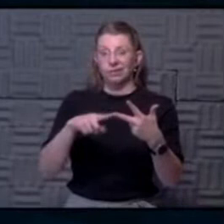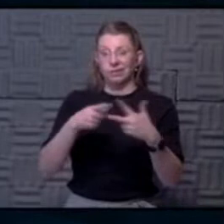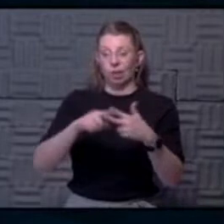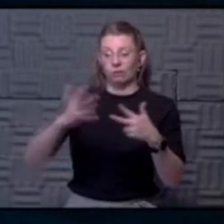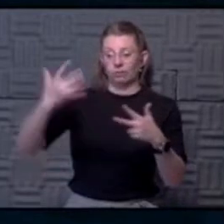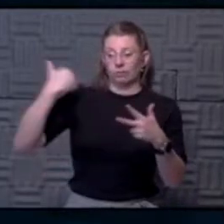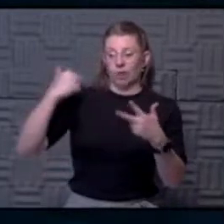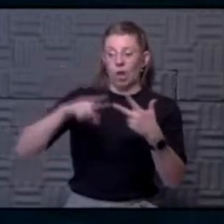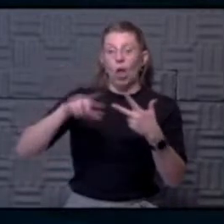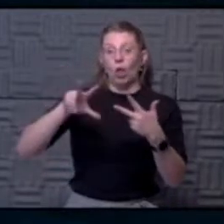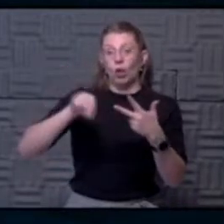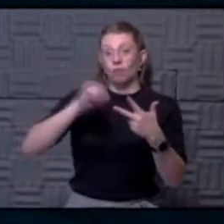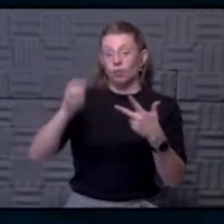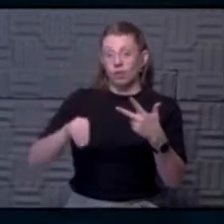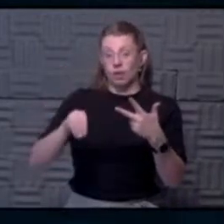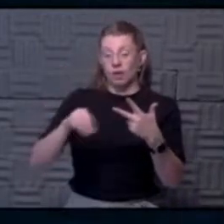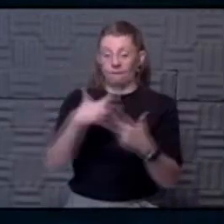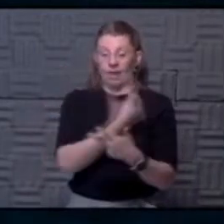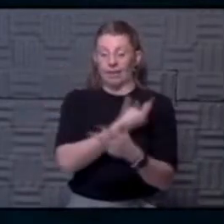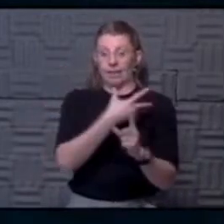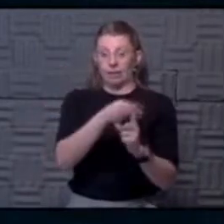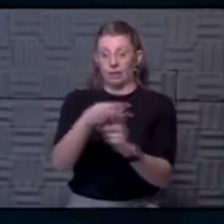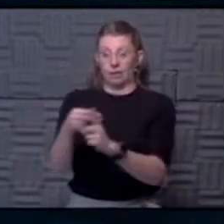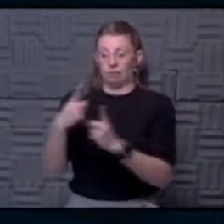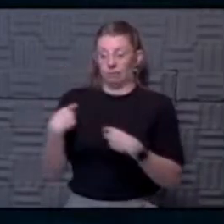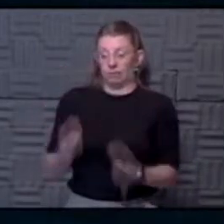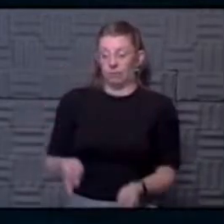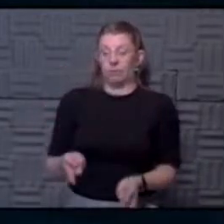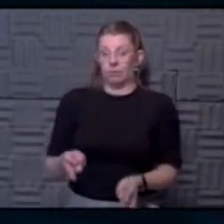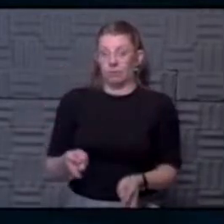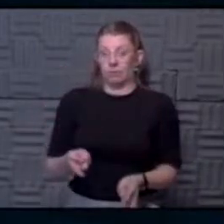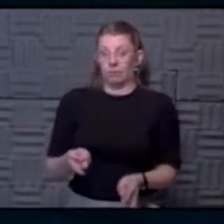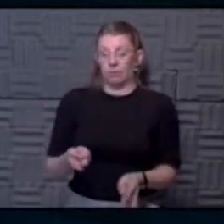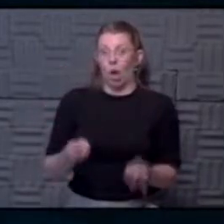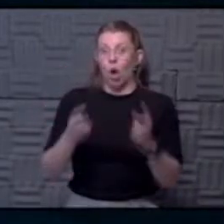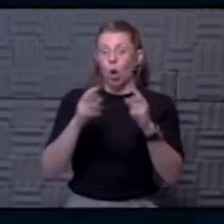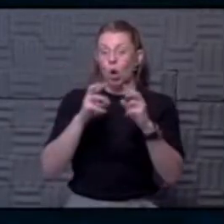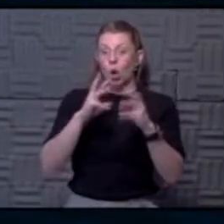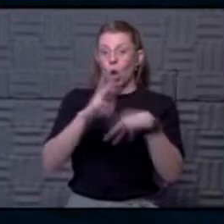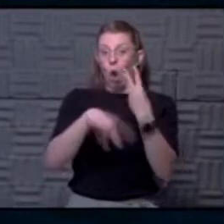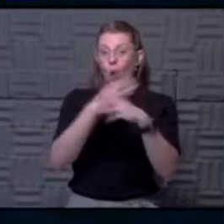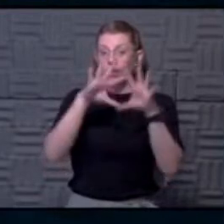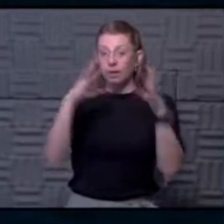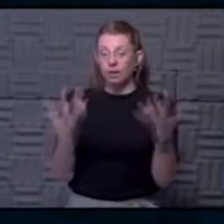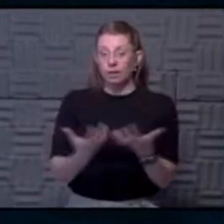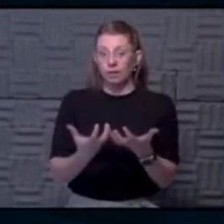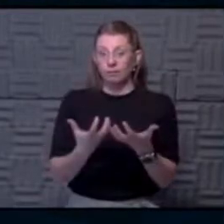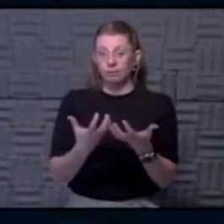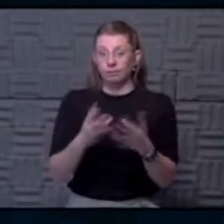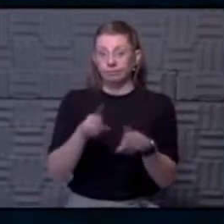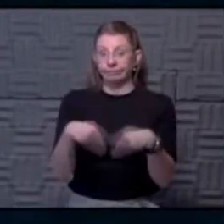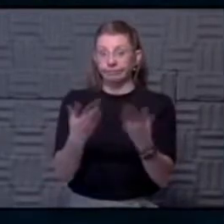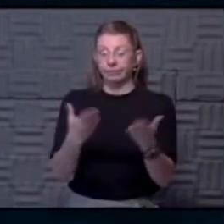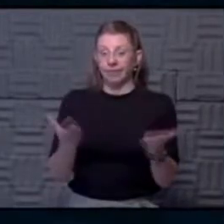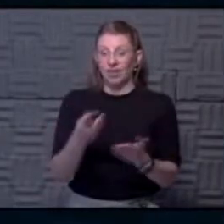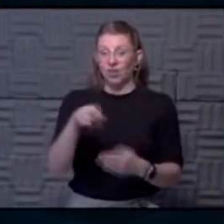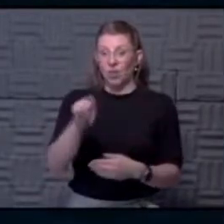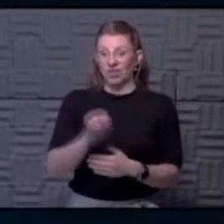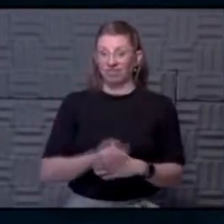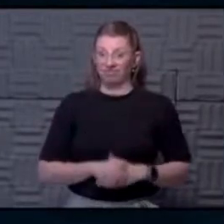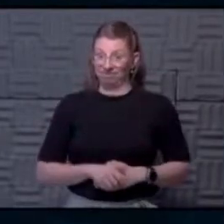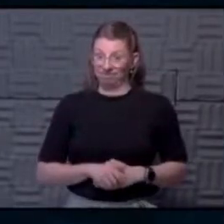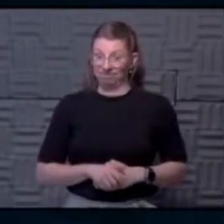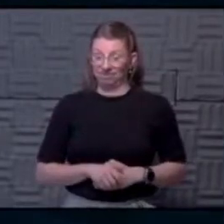the vaccine doses that have been administered to date globally have been administered in the United States. So just a lot